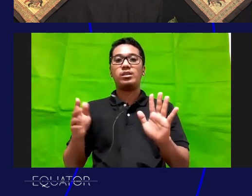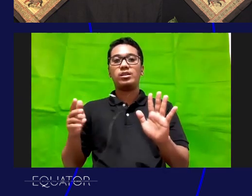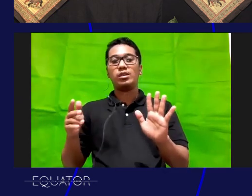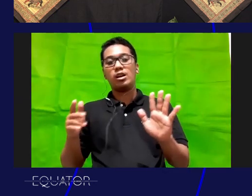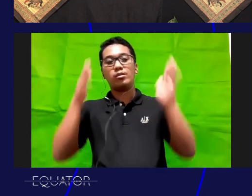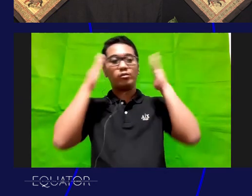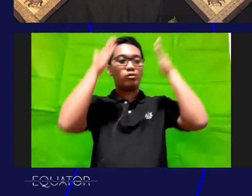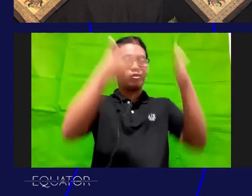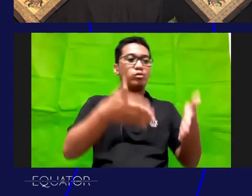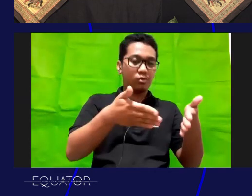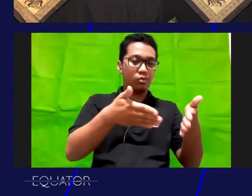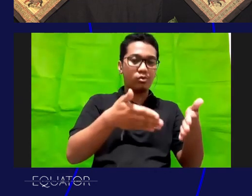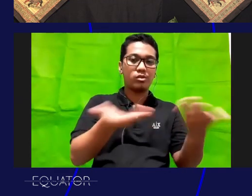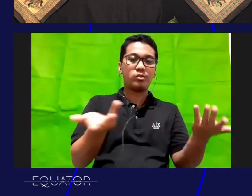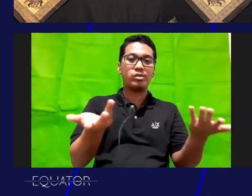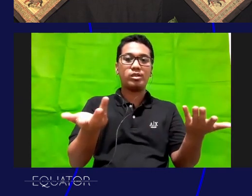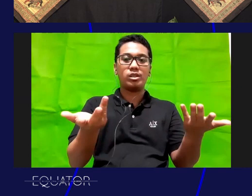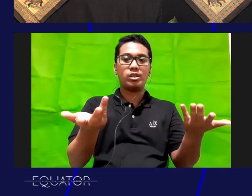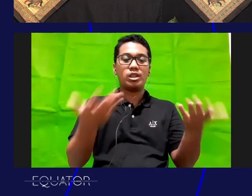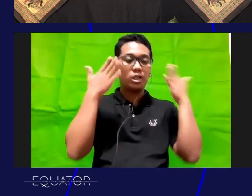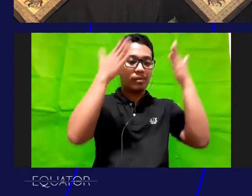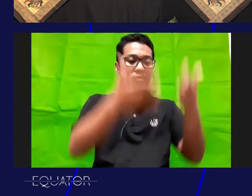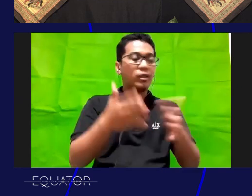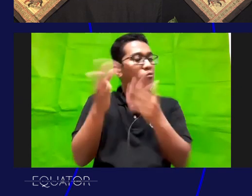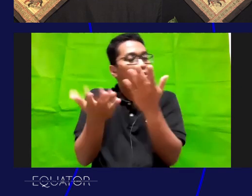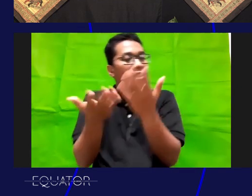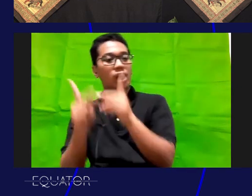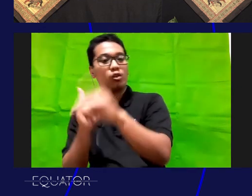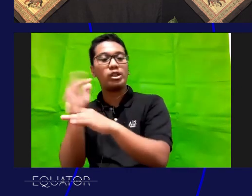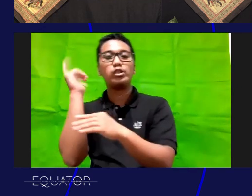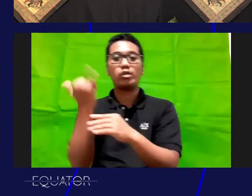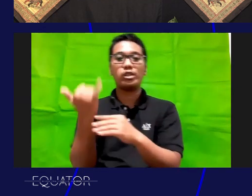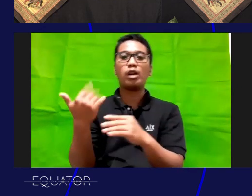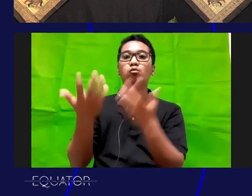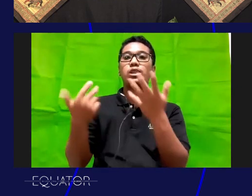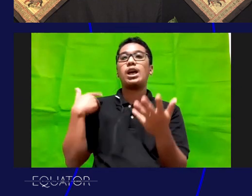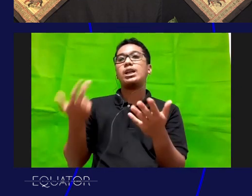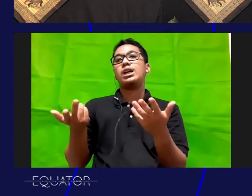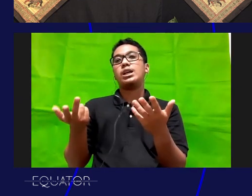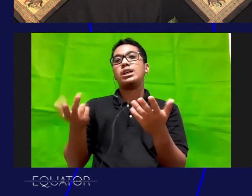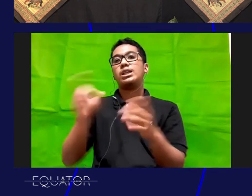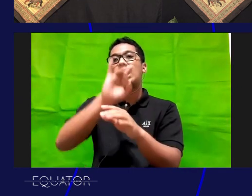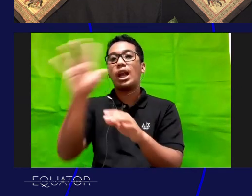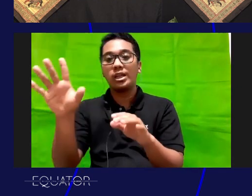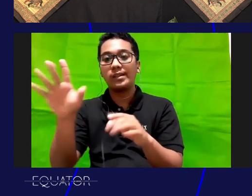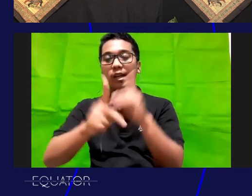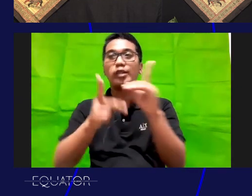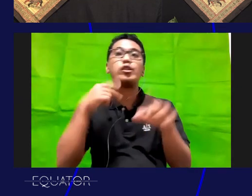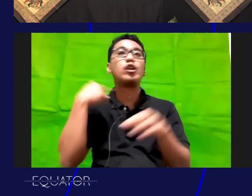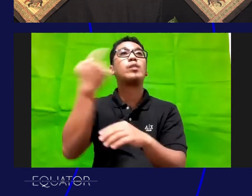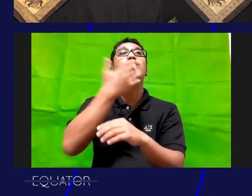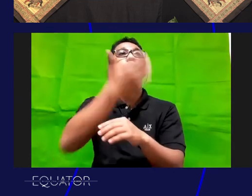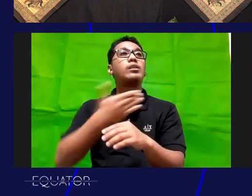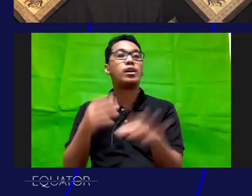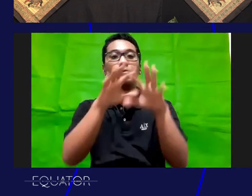very specific to Georgia. It also pains me to see so much things that are common in the whole world. For instance,